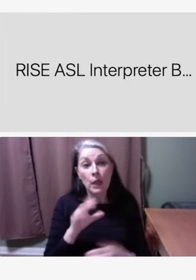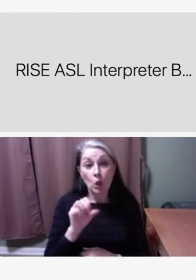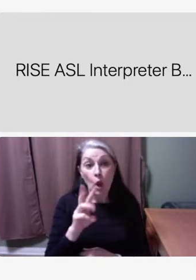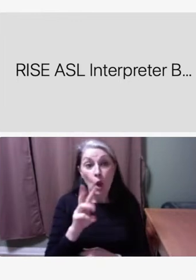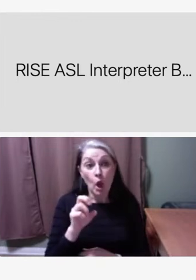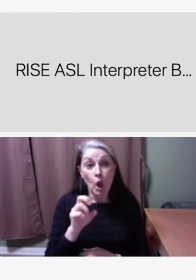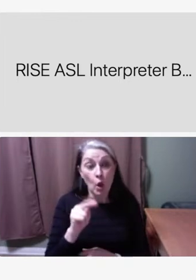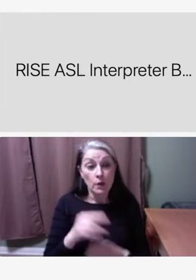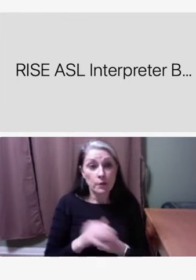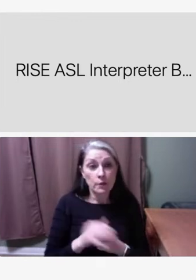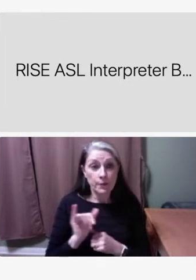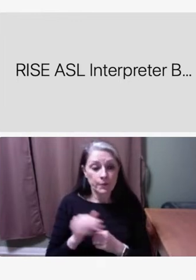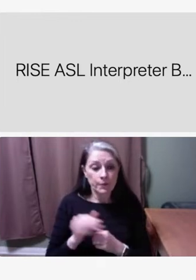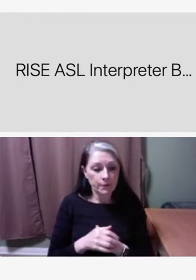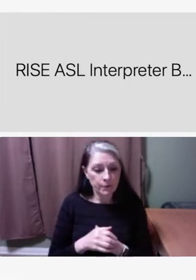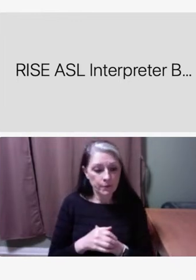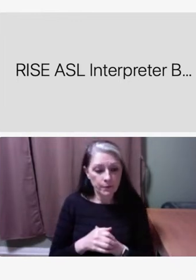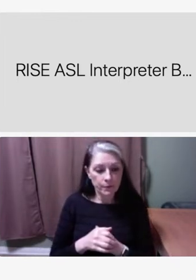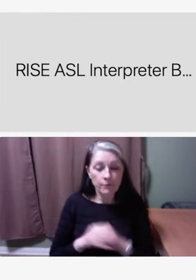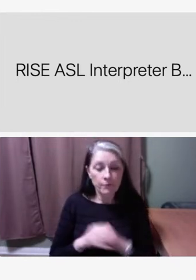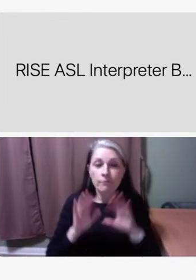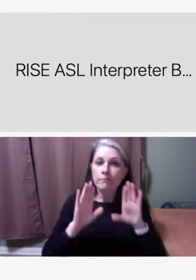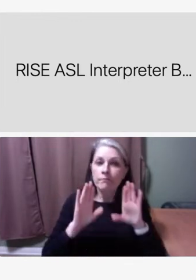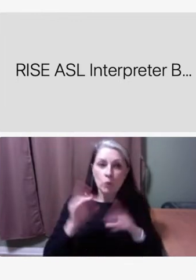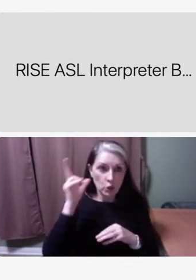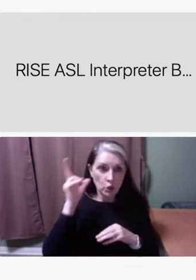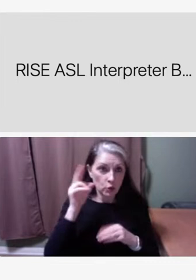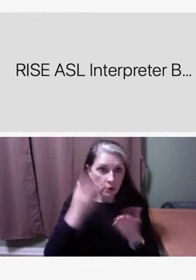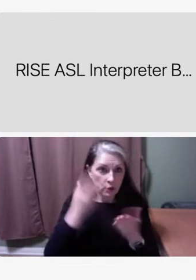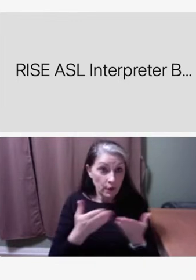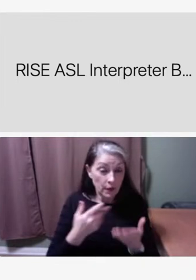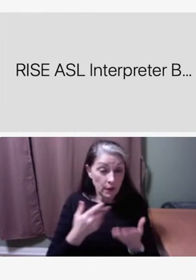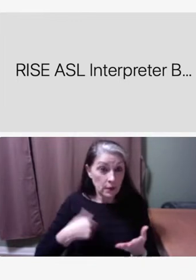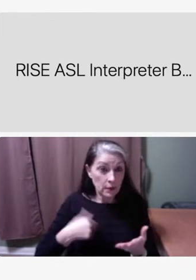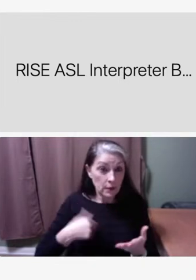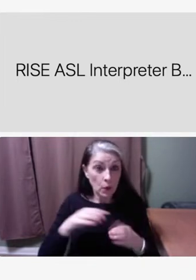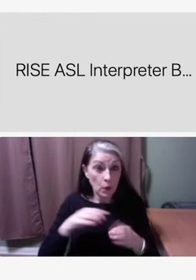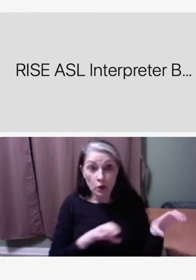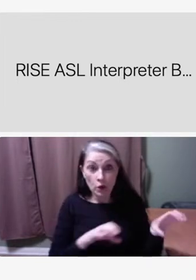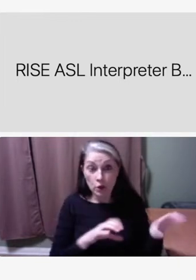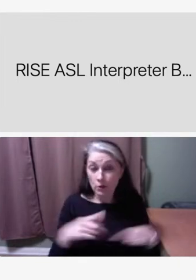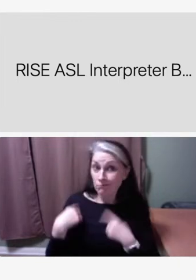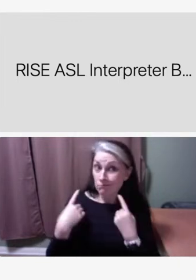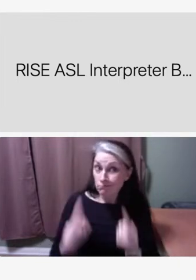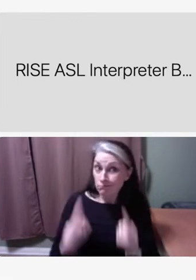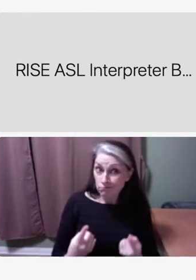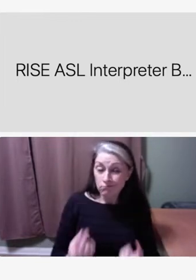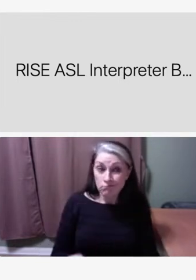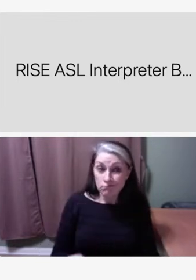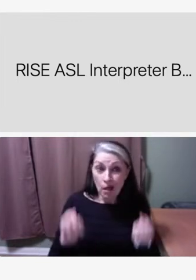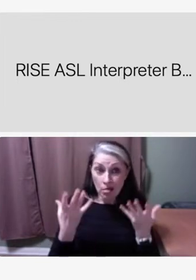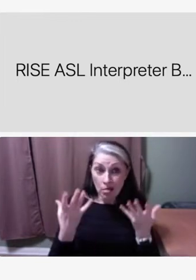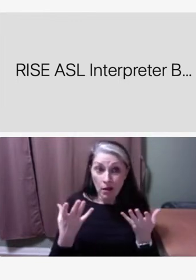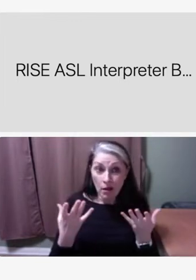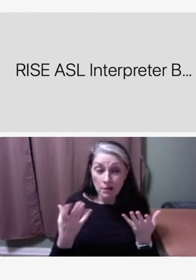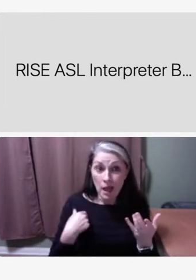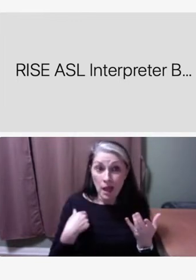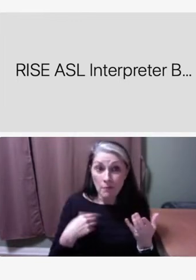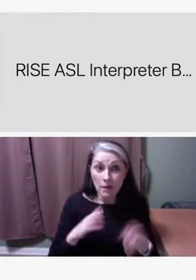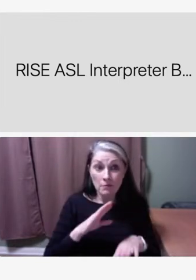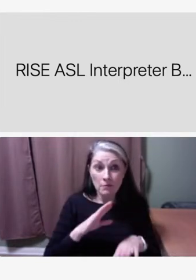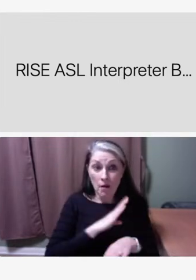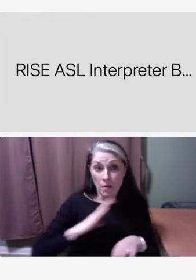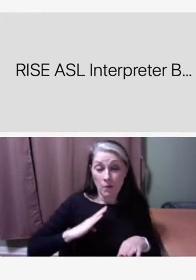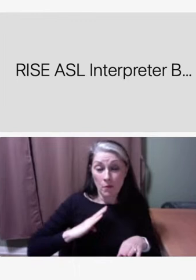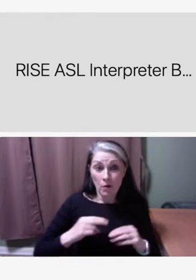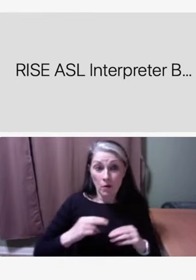It's great to hear the things that we're doing, because we've done a whole lot just since I've been on the board. It's amazing to me the facilities planning that's gone on and